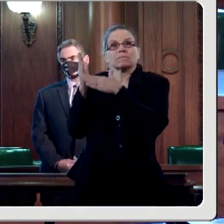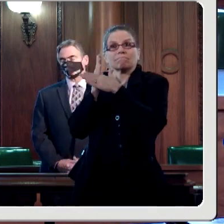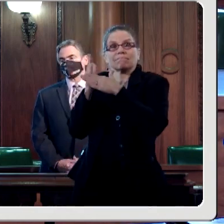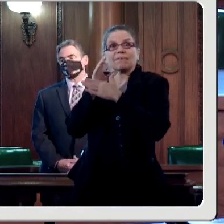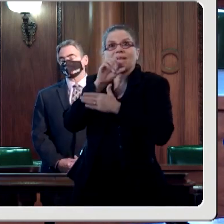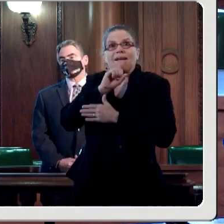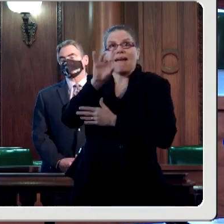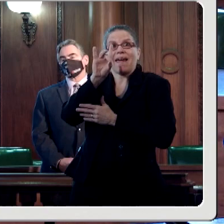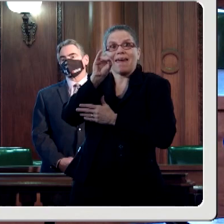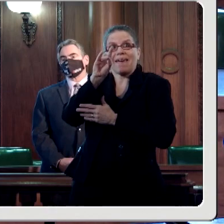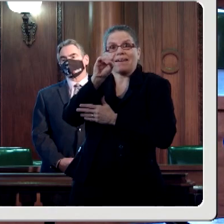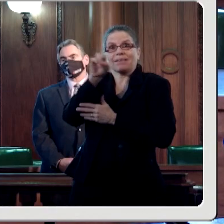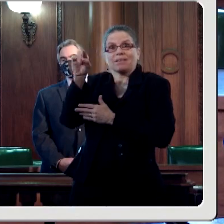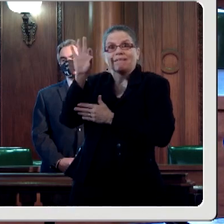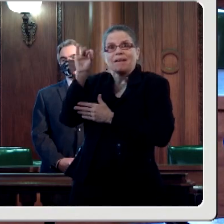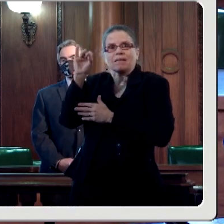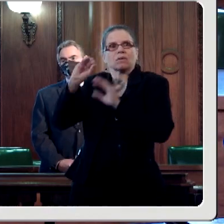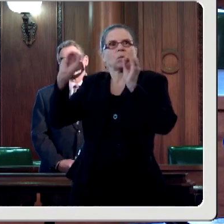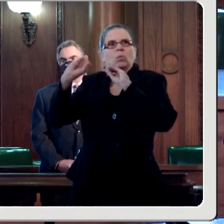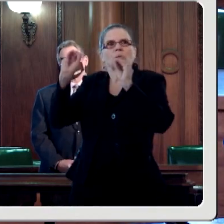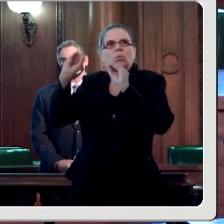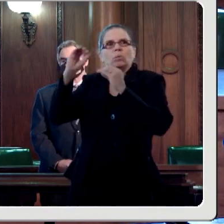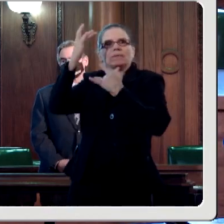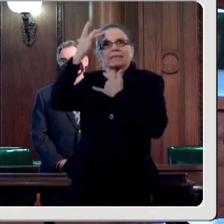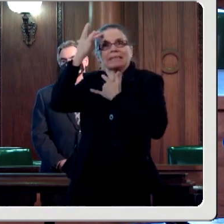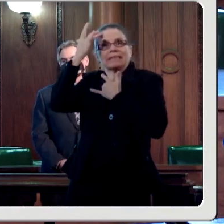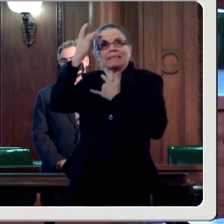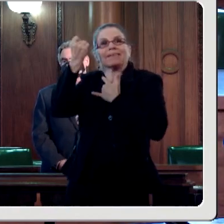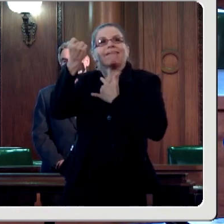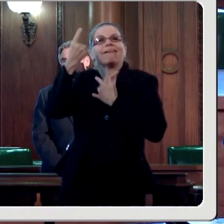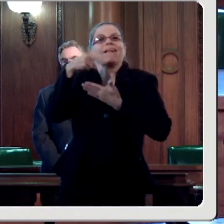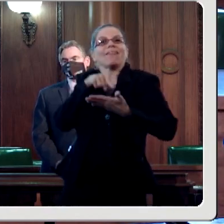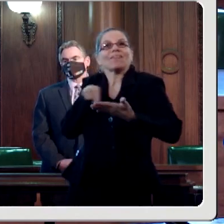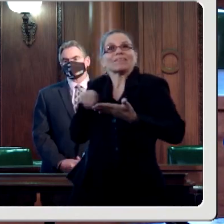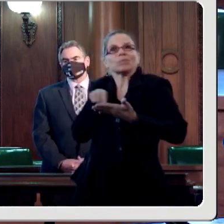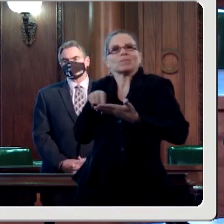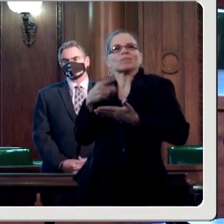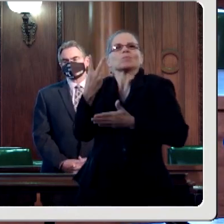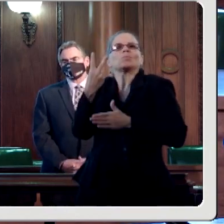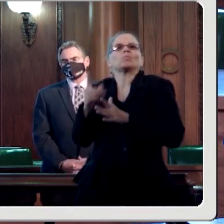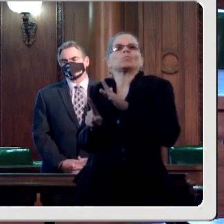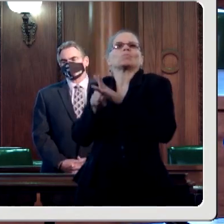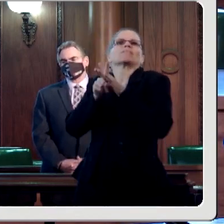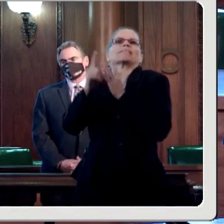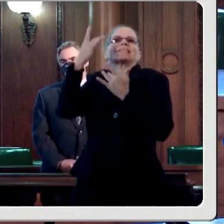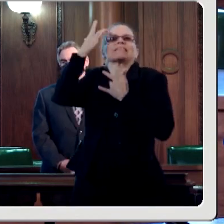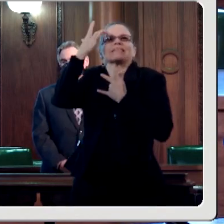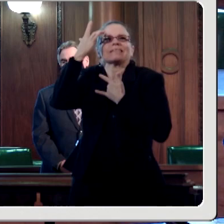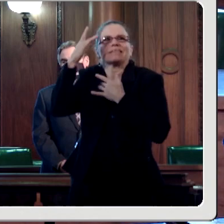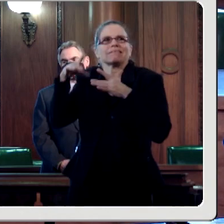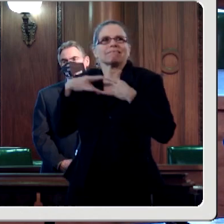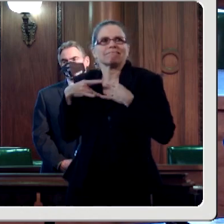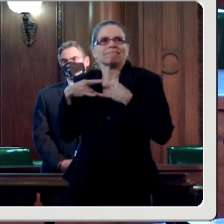And so those were the 2 differences that I noticed as far as the data was